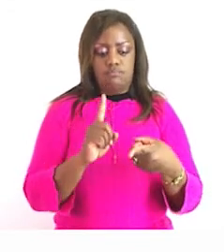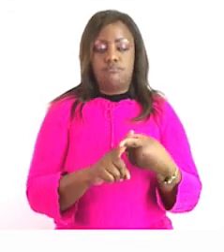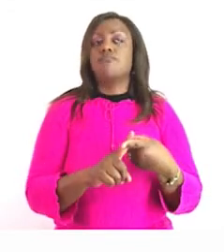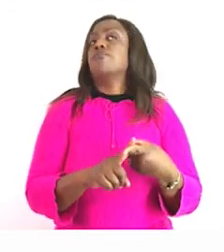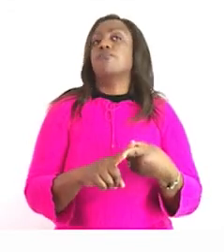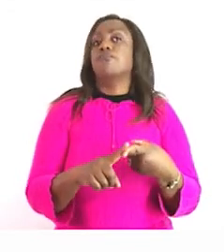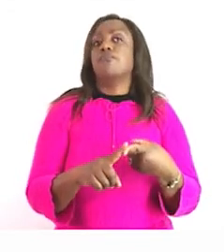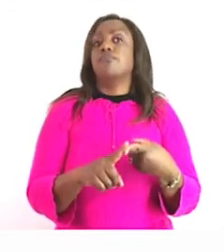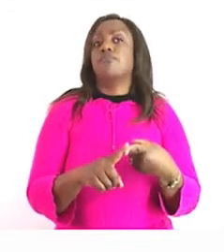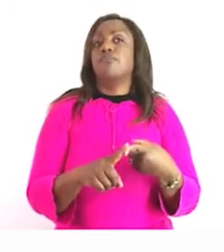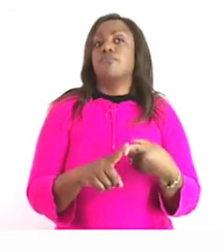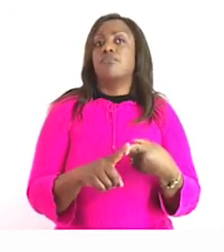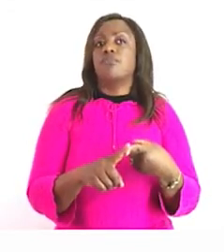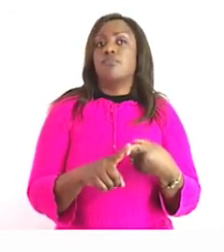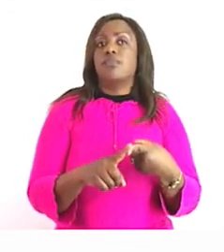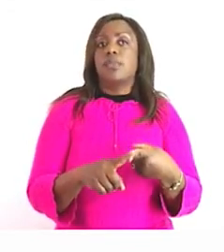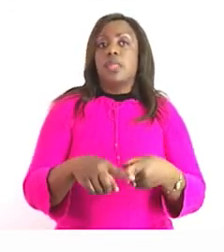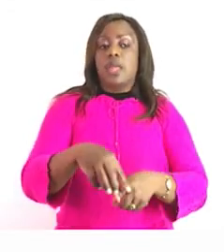of.